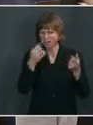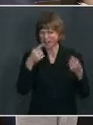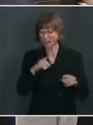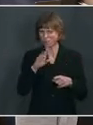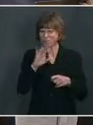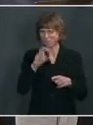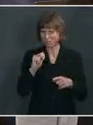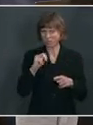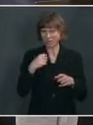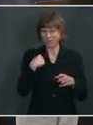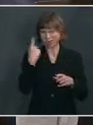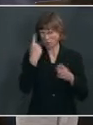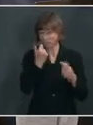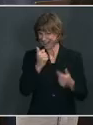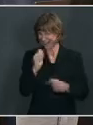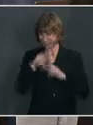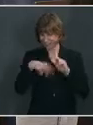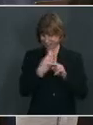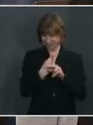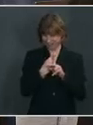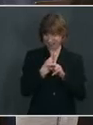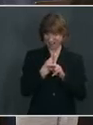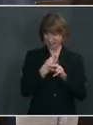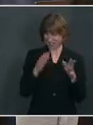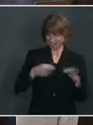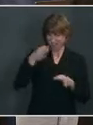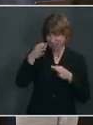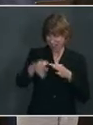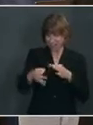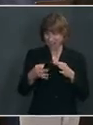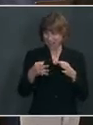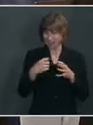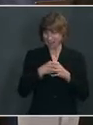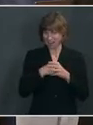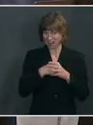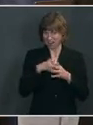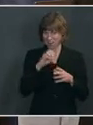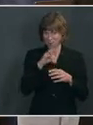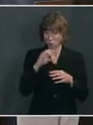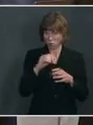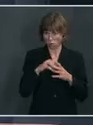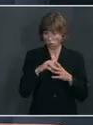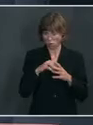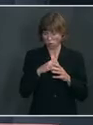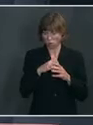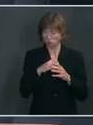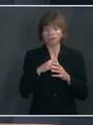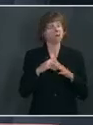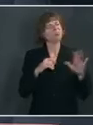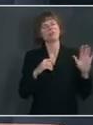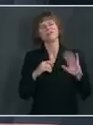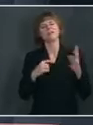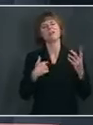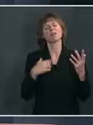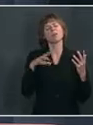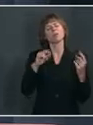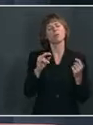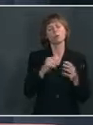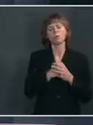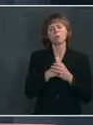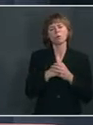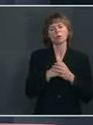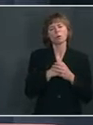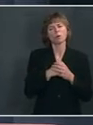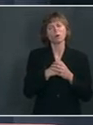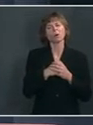agenda and if that is any way a reason for perhaps a delay in an immigration EO that we've been expecting. No, I will say, I